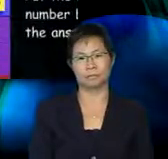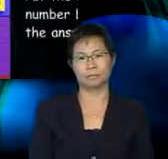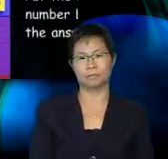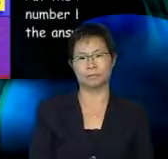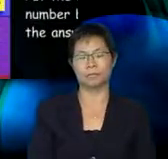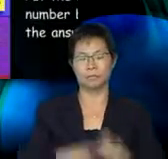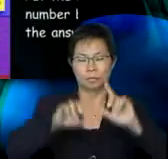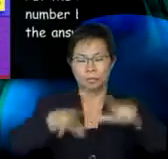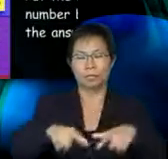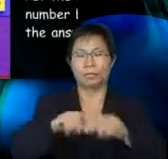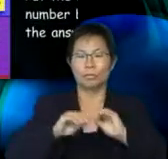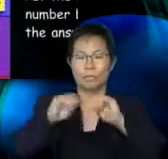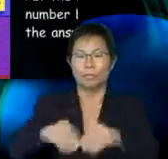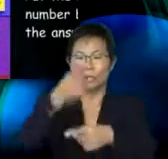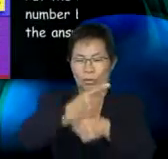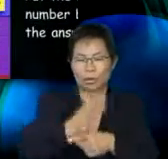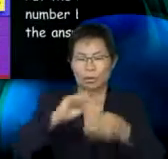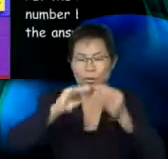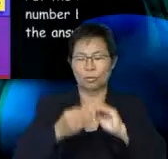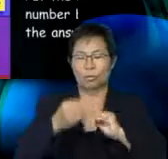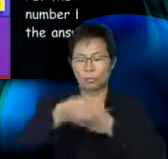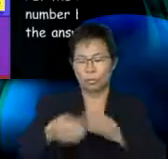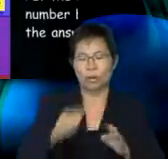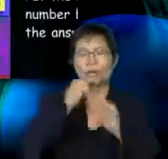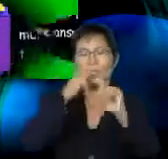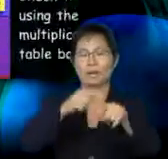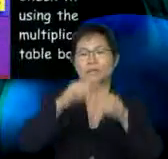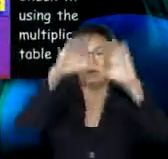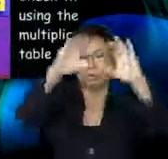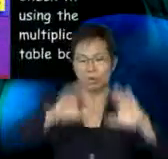Put the correct number block at the answer column.